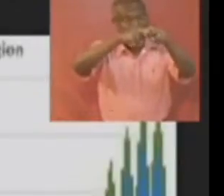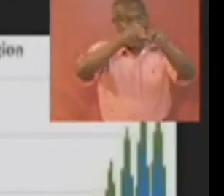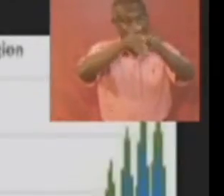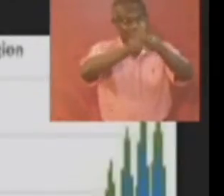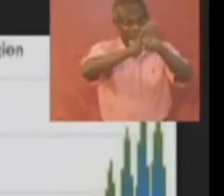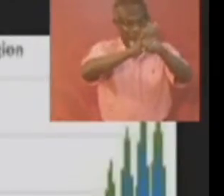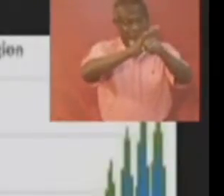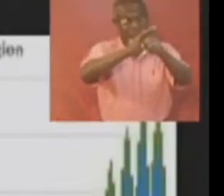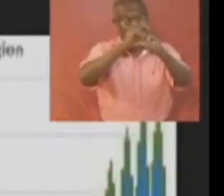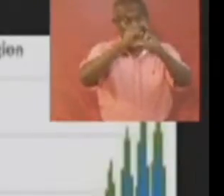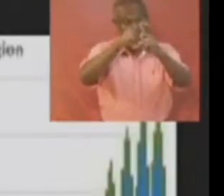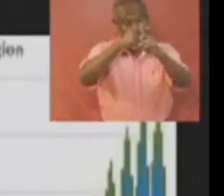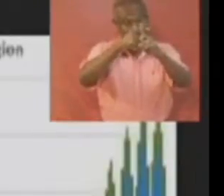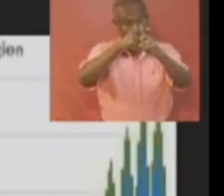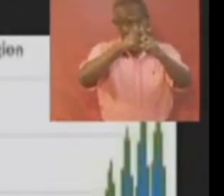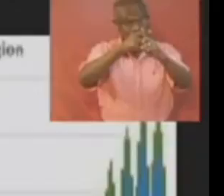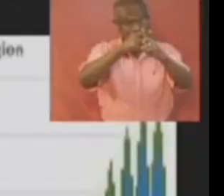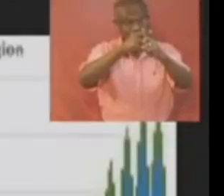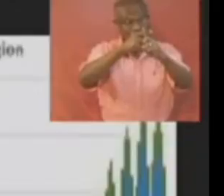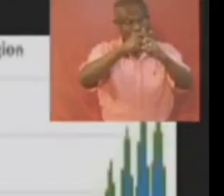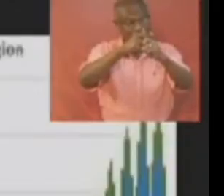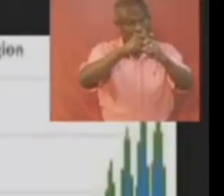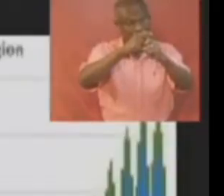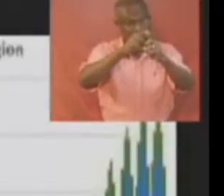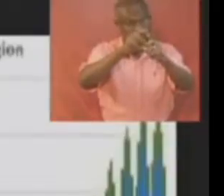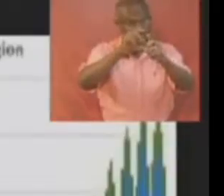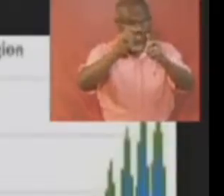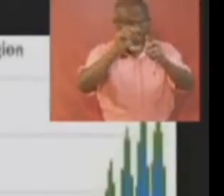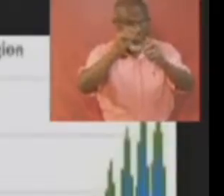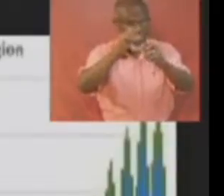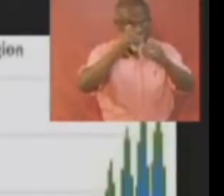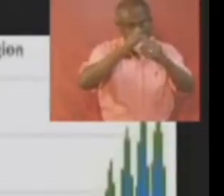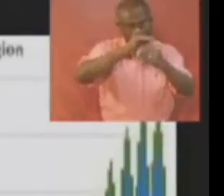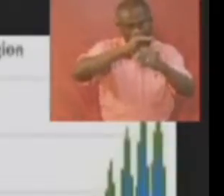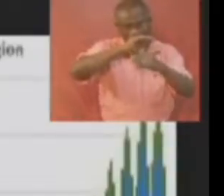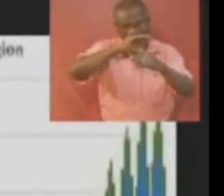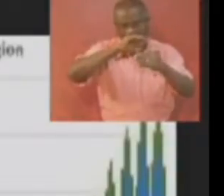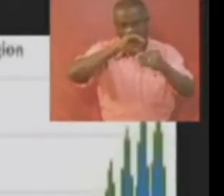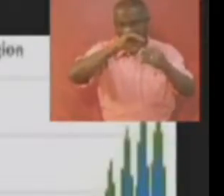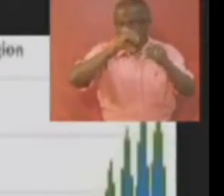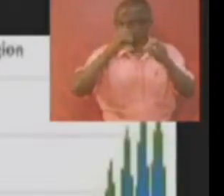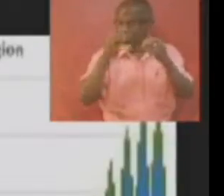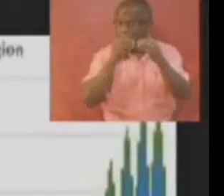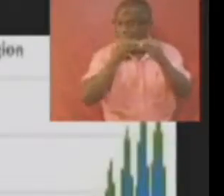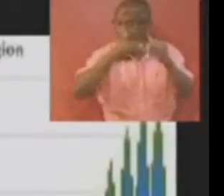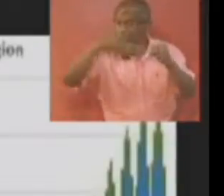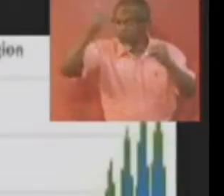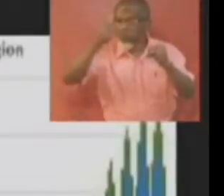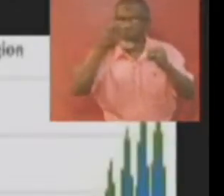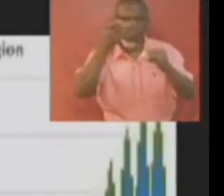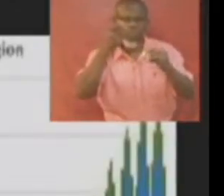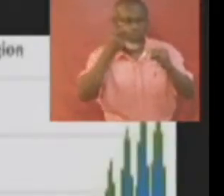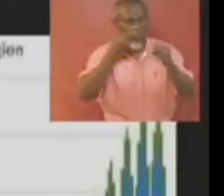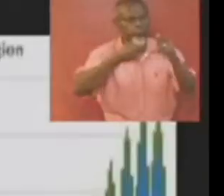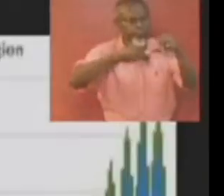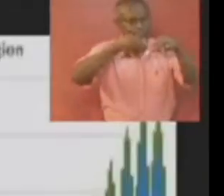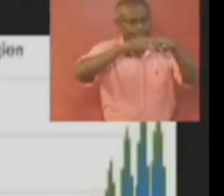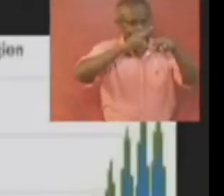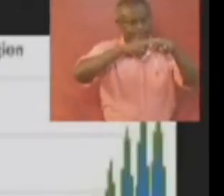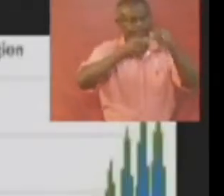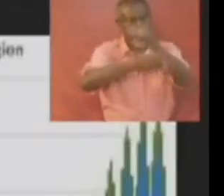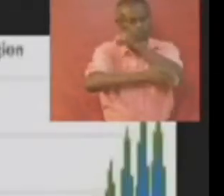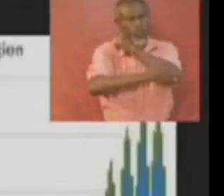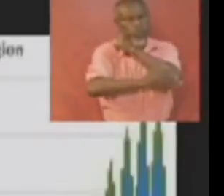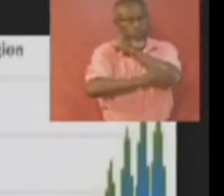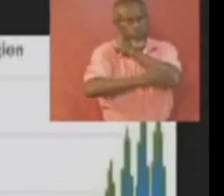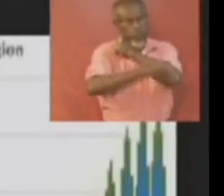an uptrend in almost all of the global regions except for the African region at this point in time. And